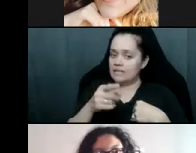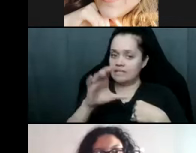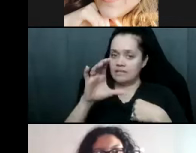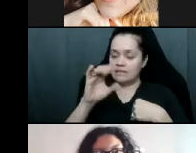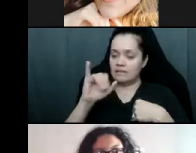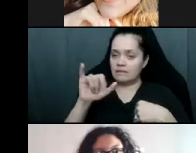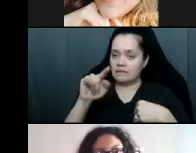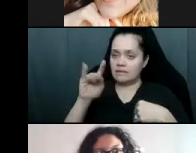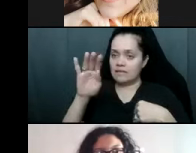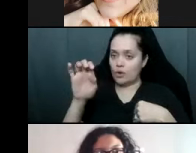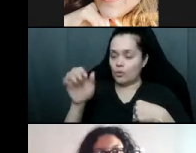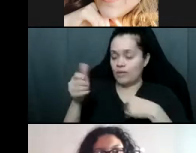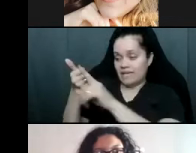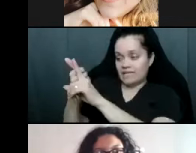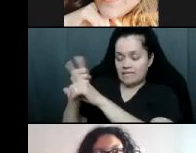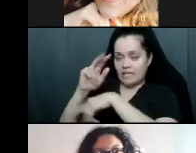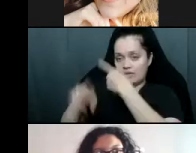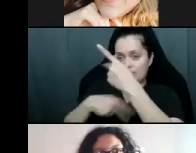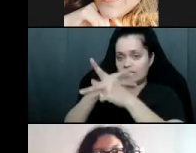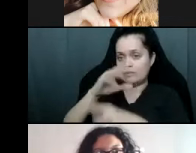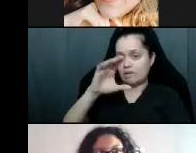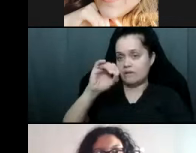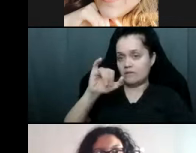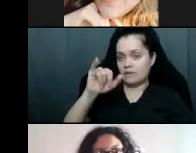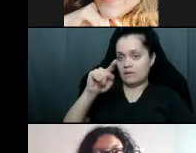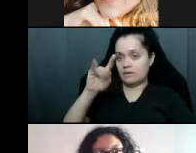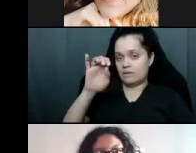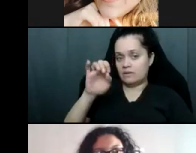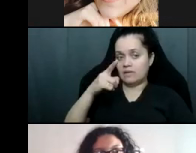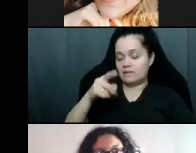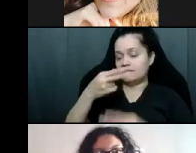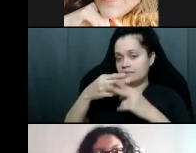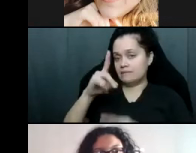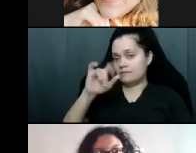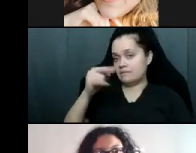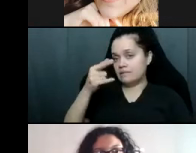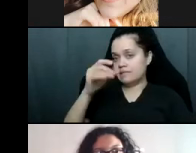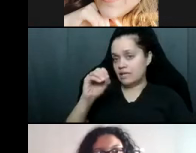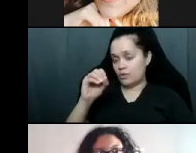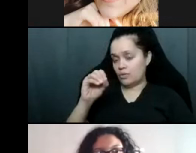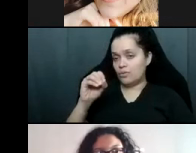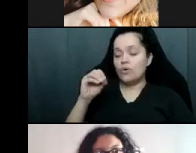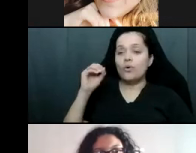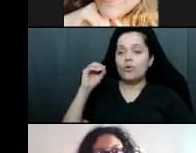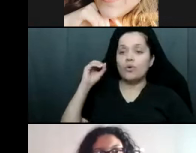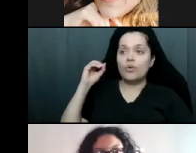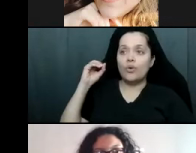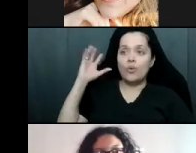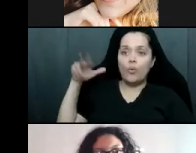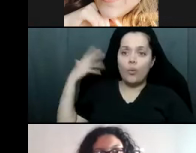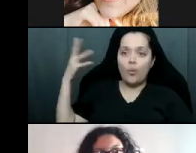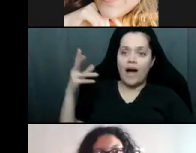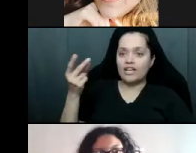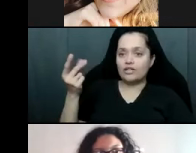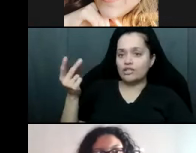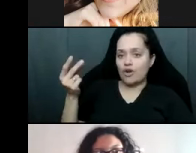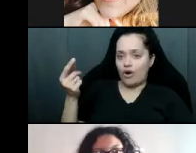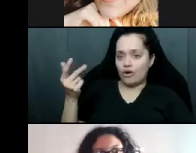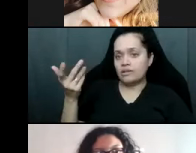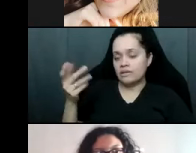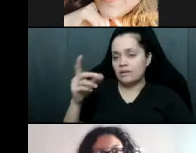it's kind of their version of the coyote called the dingo or the wild dog. And historically,